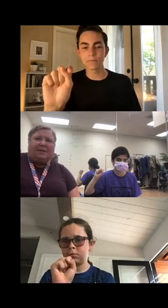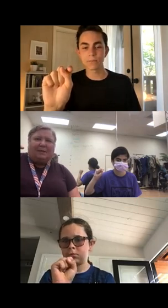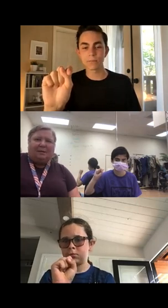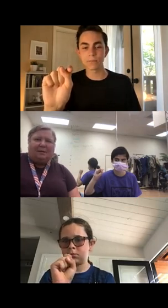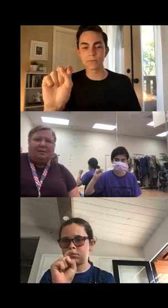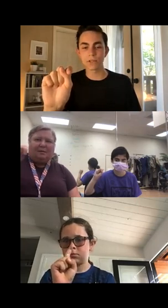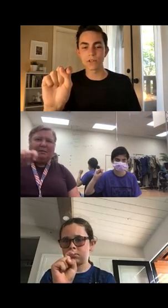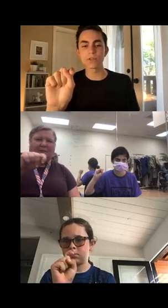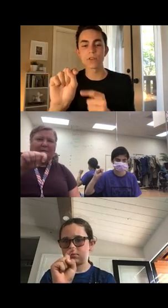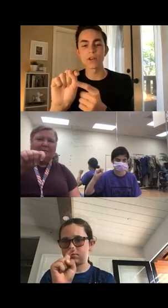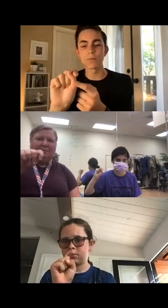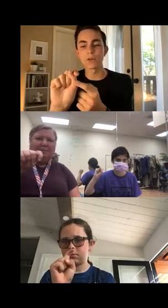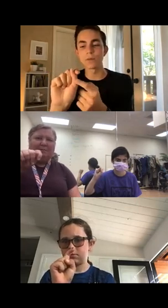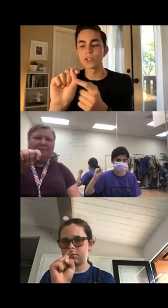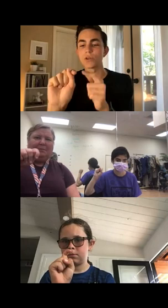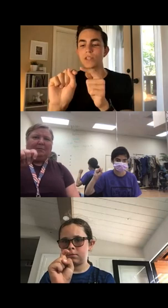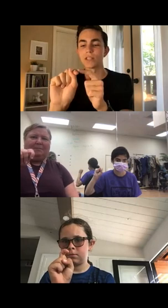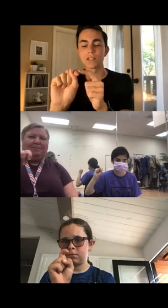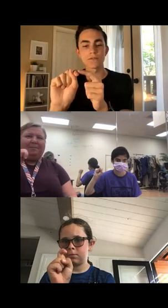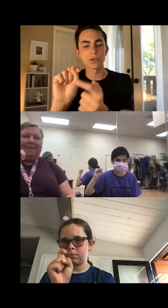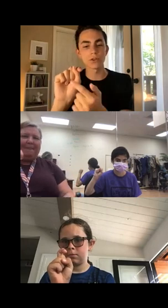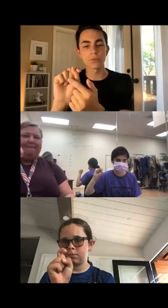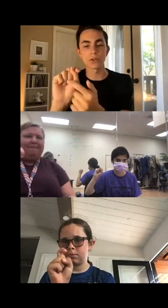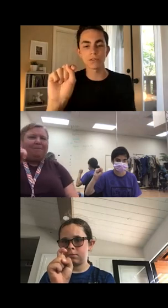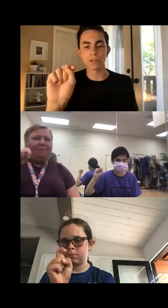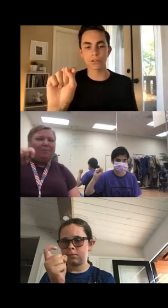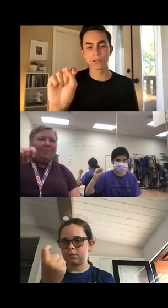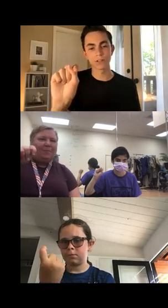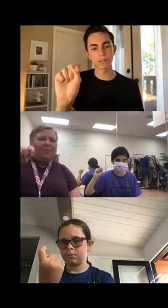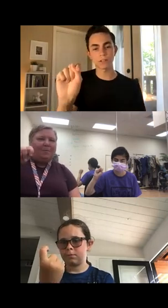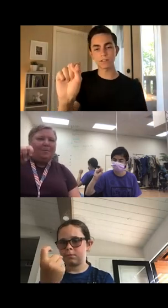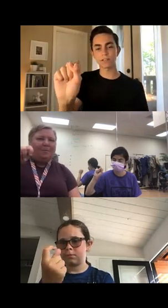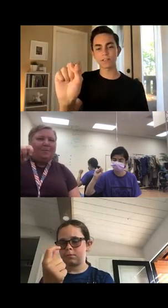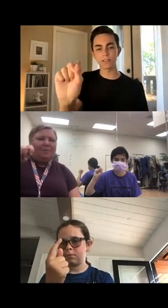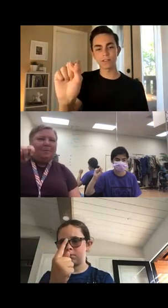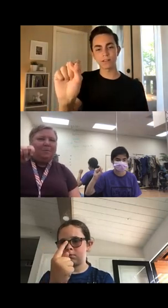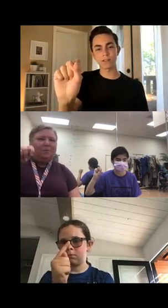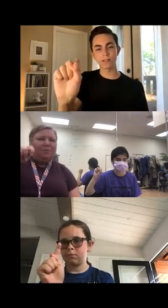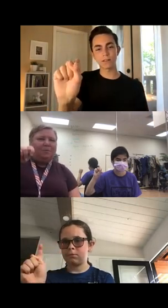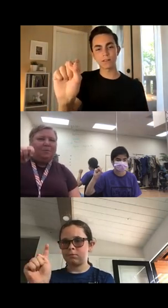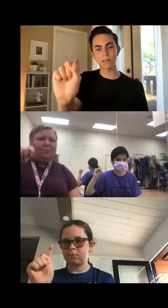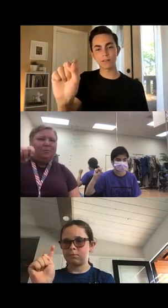so T. There you go. So the thumb goes in between the index finger and the middle finger, like this.